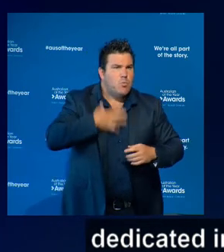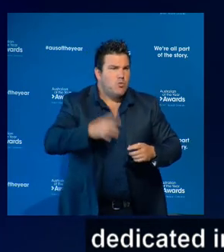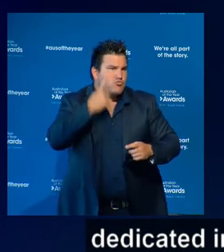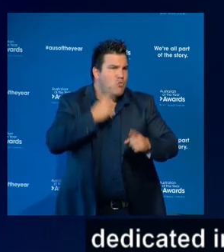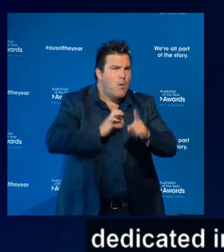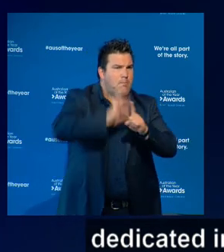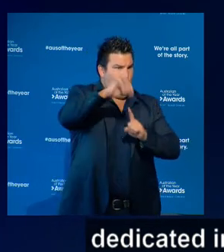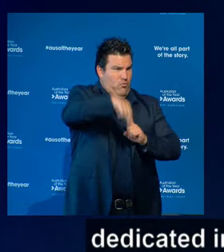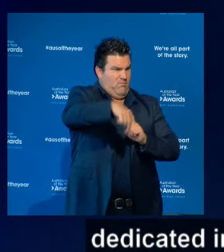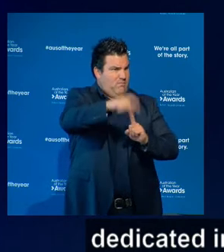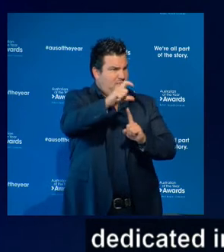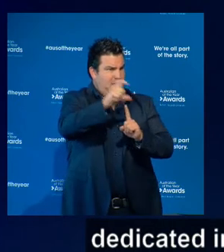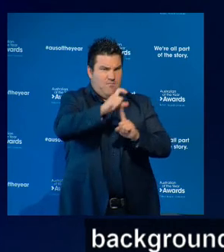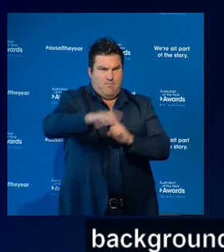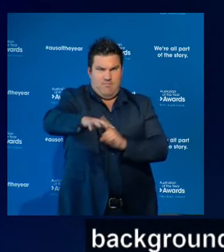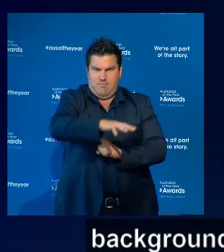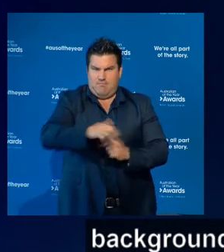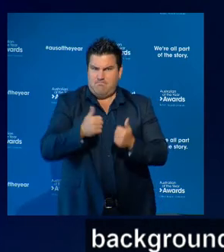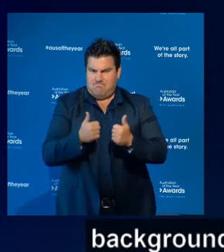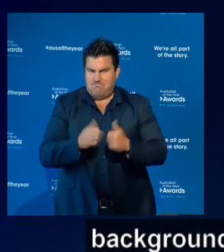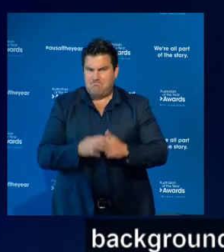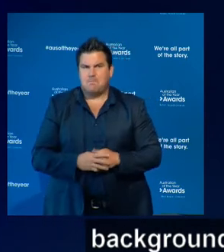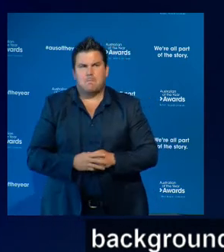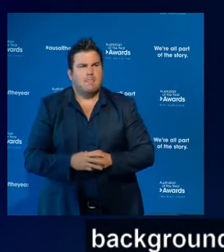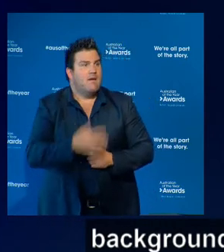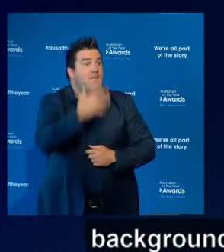and to make a better Canberra.